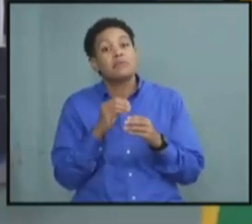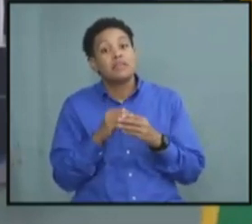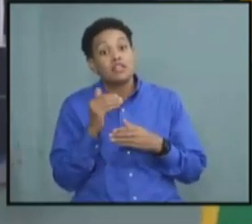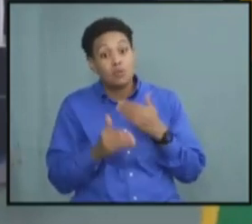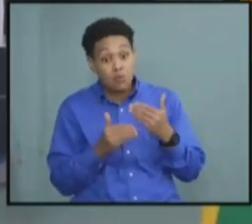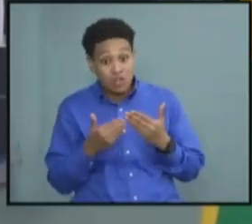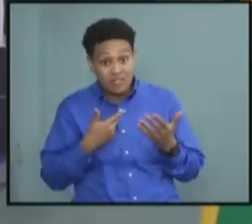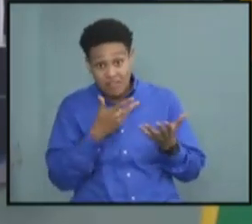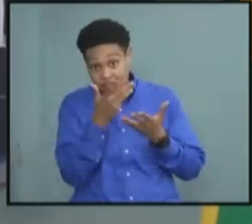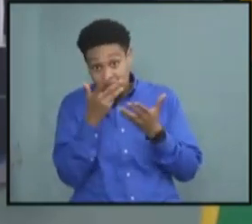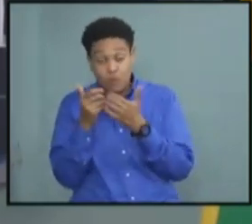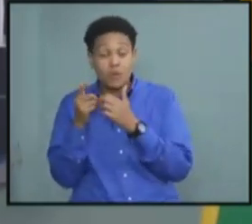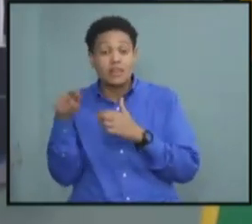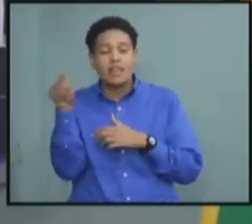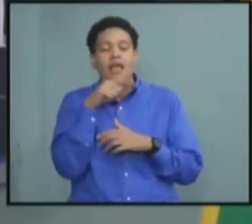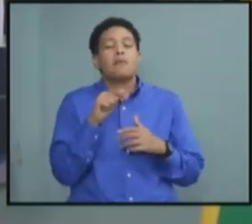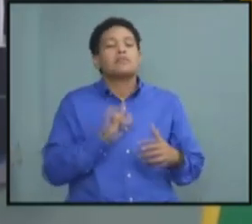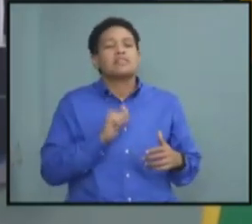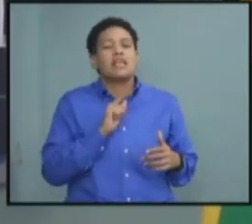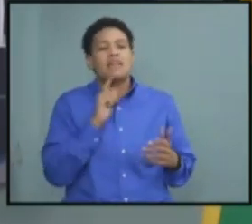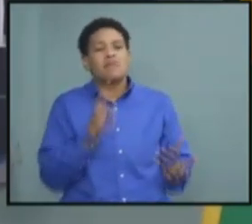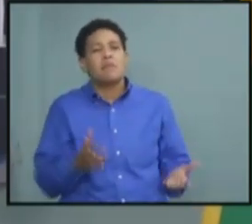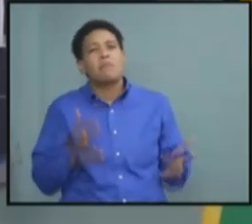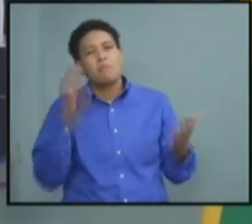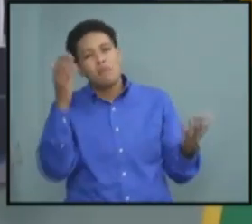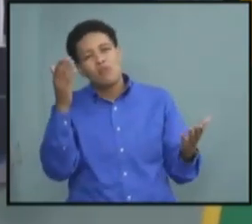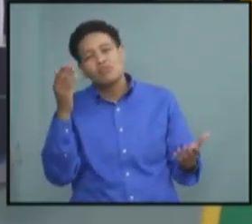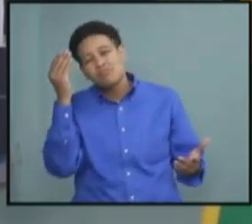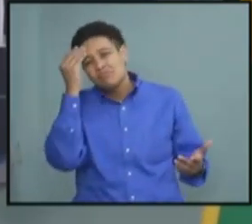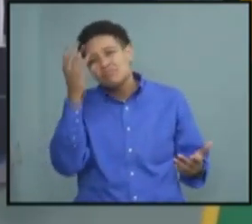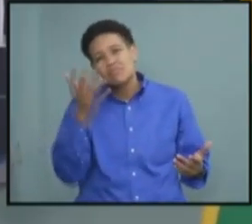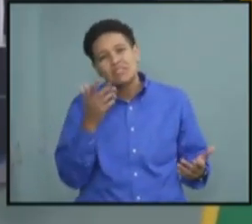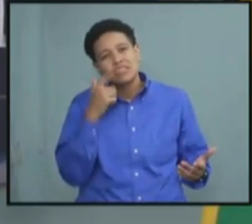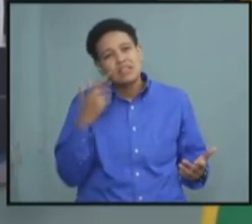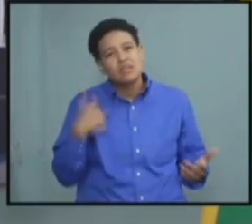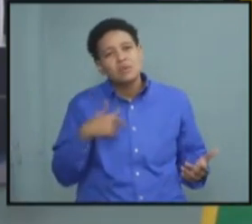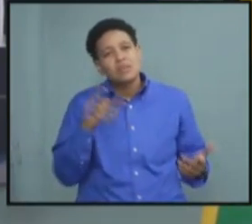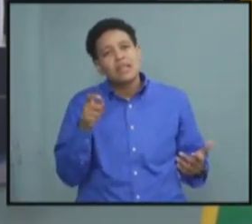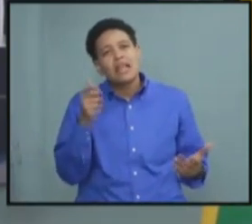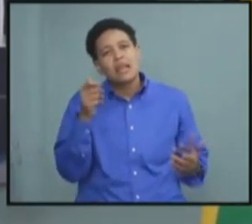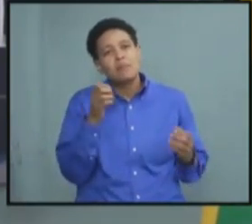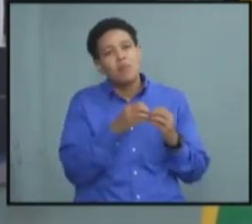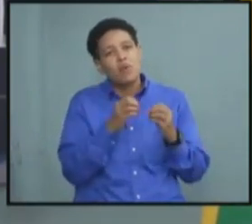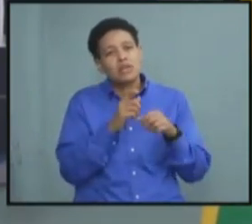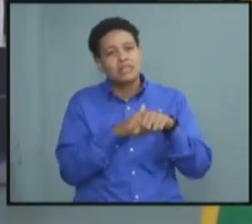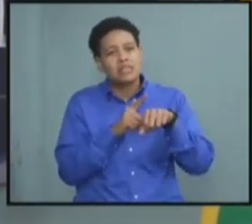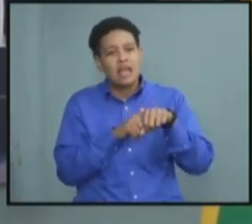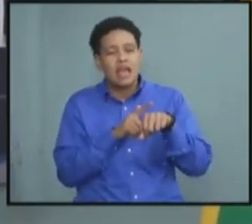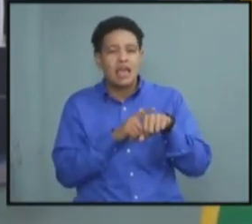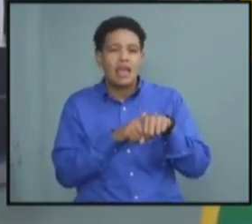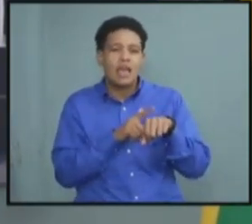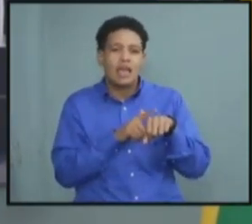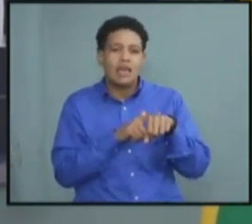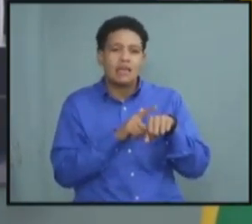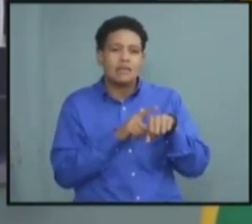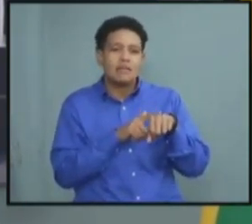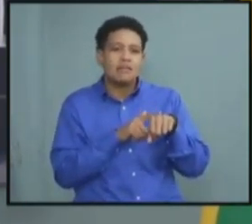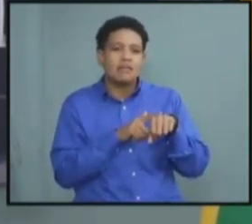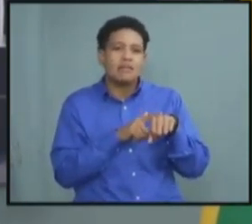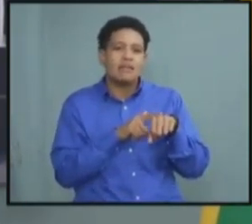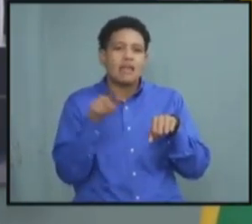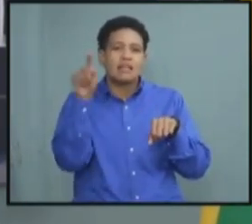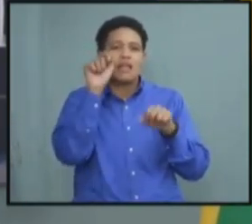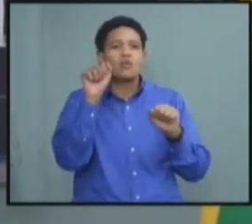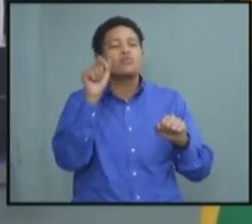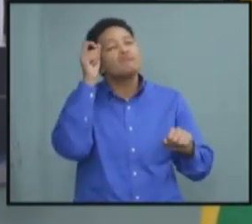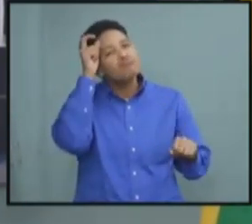of doing that, I put the case to them that we just need a little more time, and they could